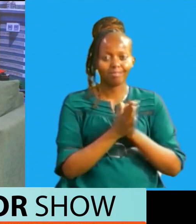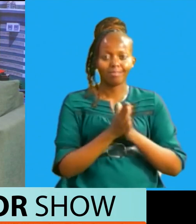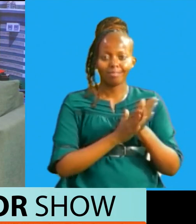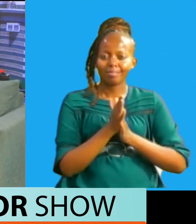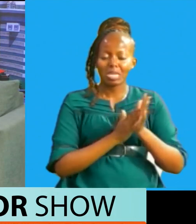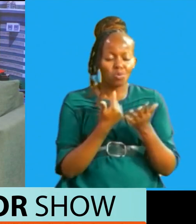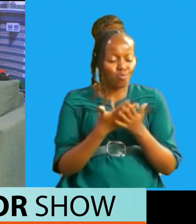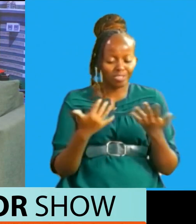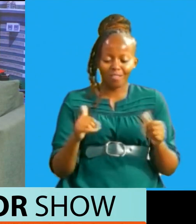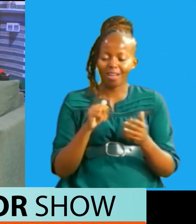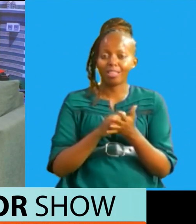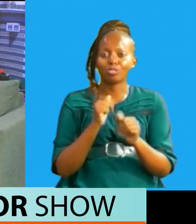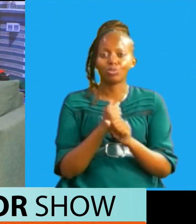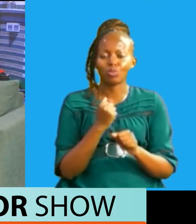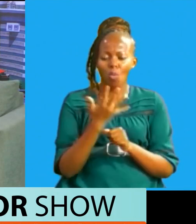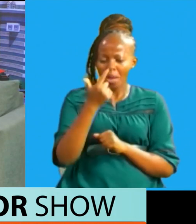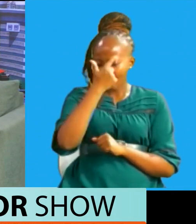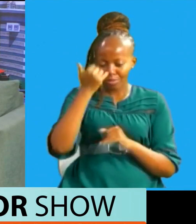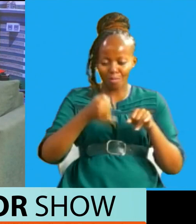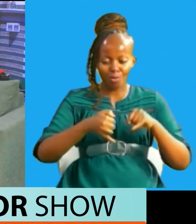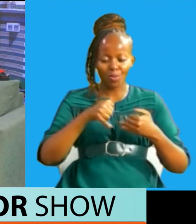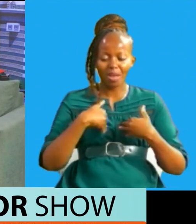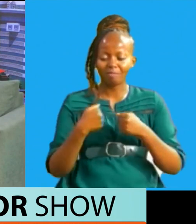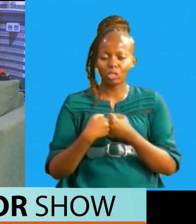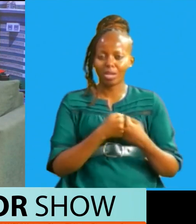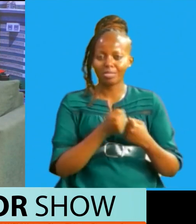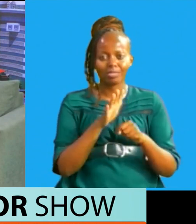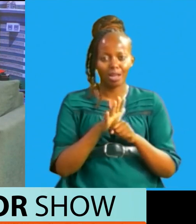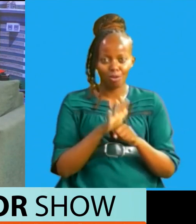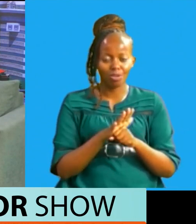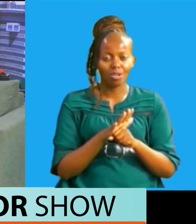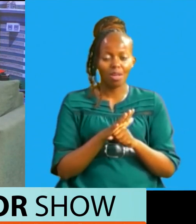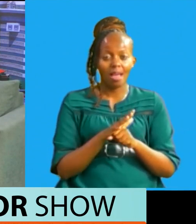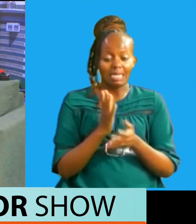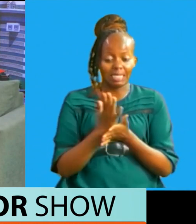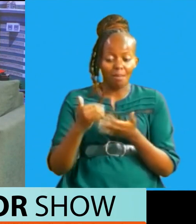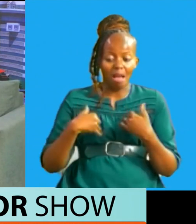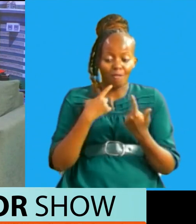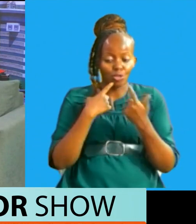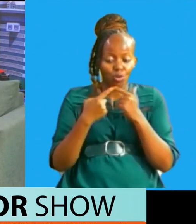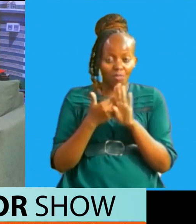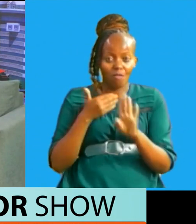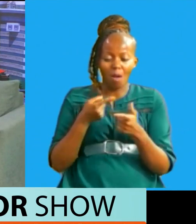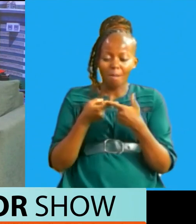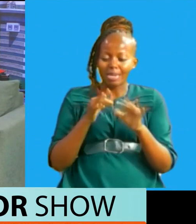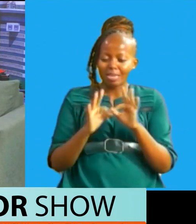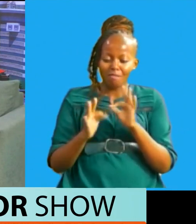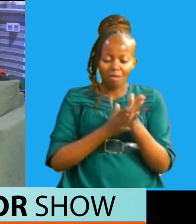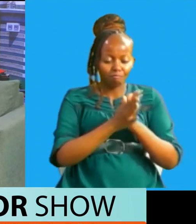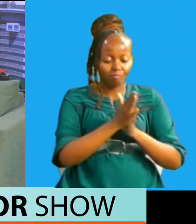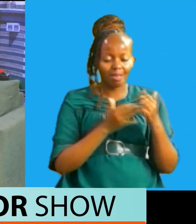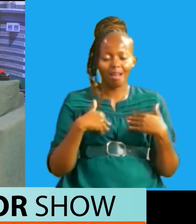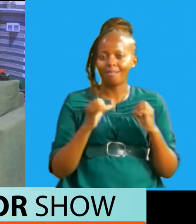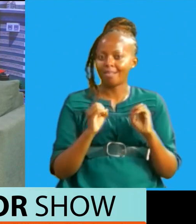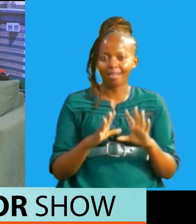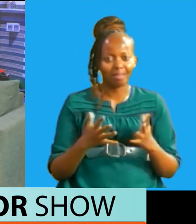whatever you do. Because in modeling, we have a lot of challenges that I have actually mentioned earlier. So if you're not passionate